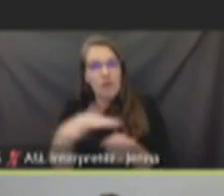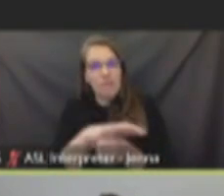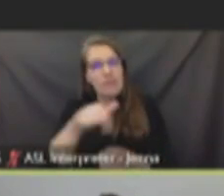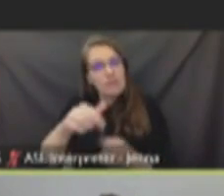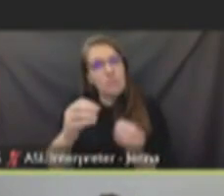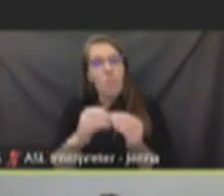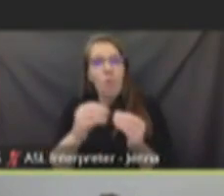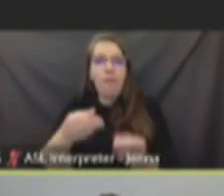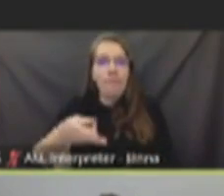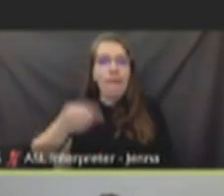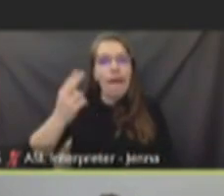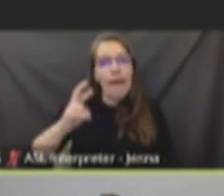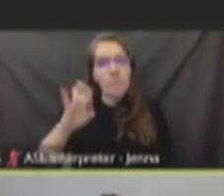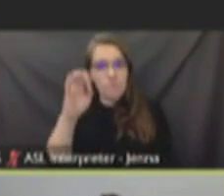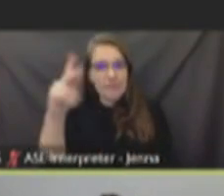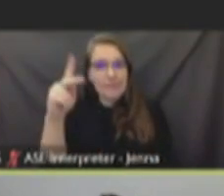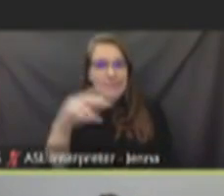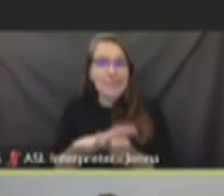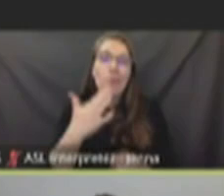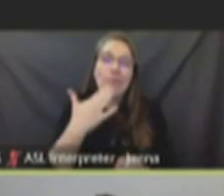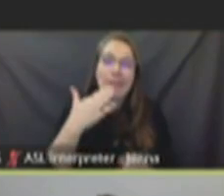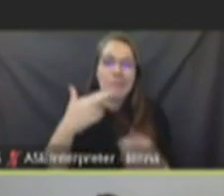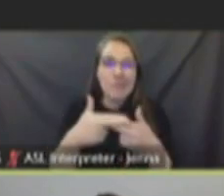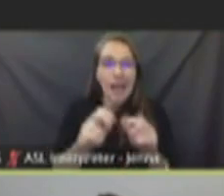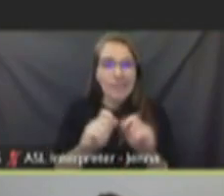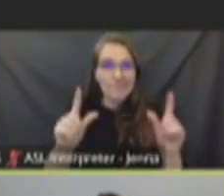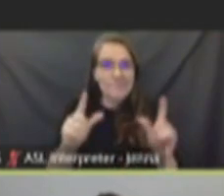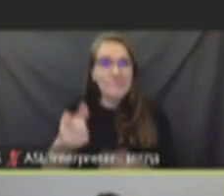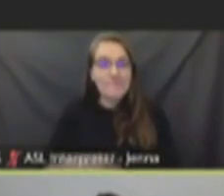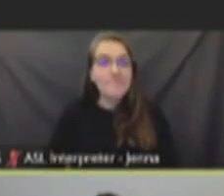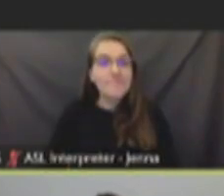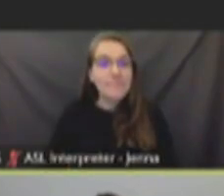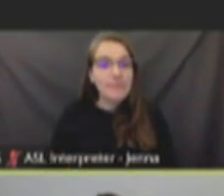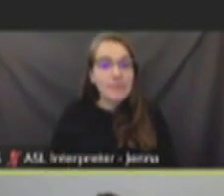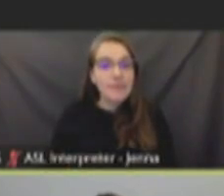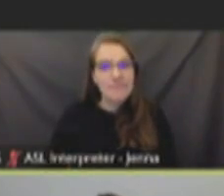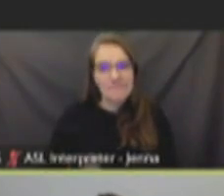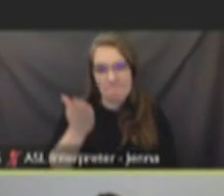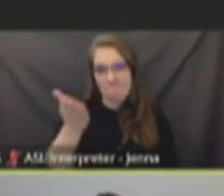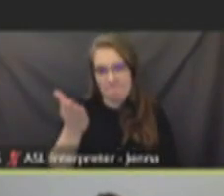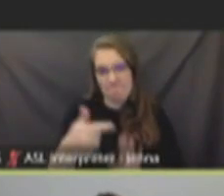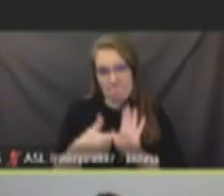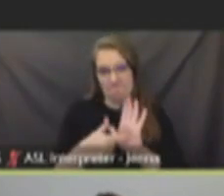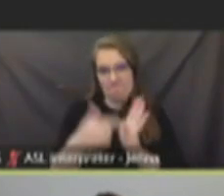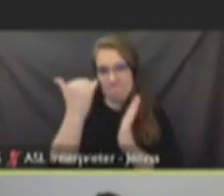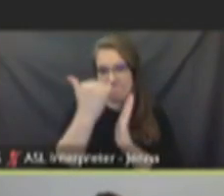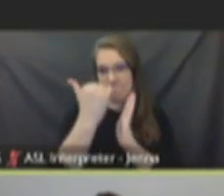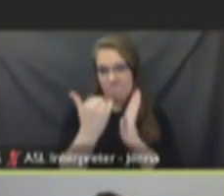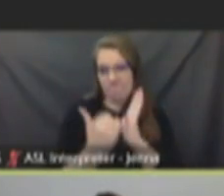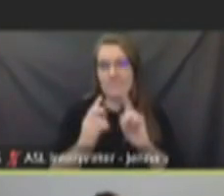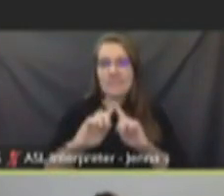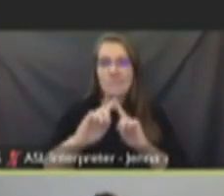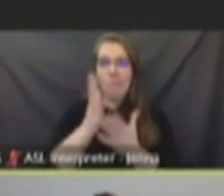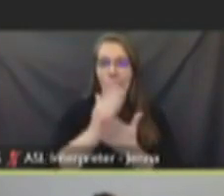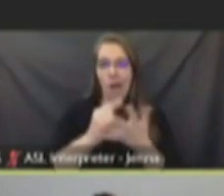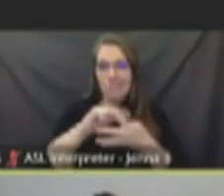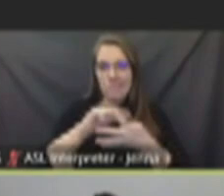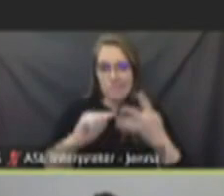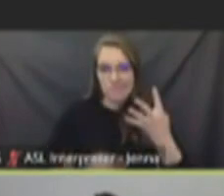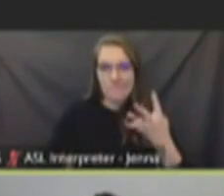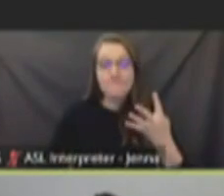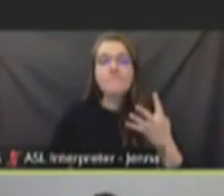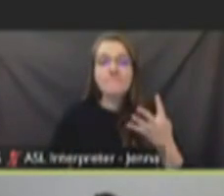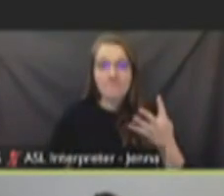And thank you for pulling up the slide, Andrea. So this does give a little bit more detail about sort of the phasing in of the order. And